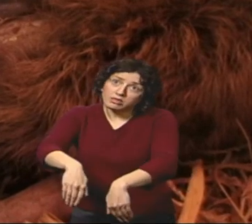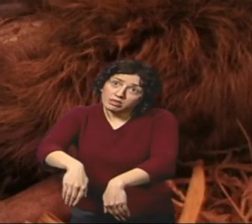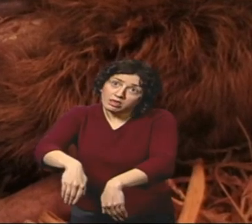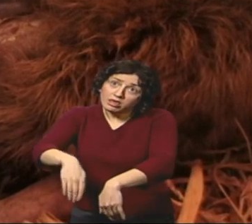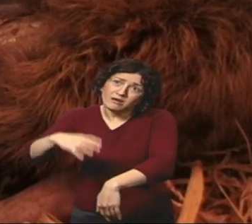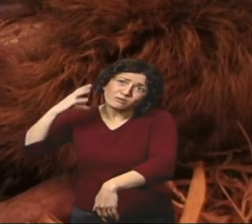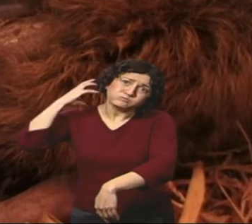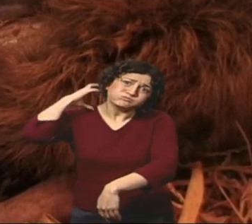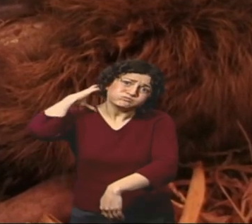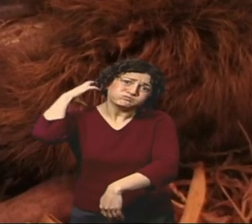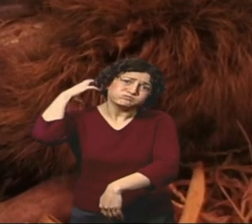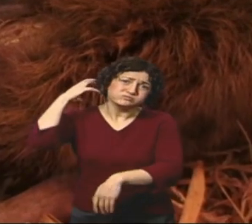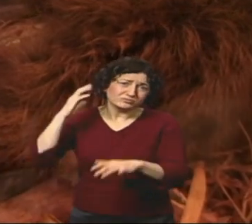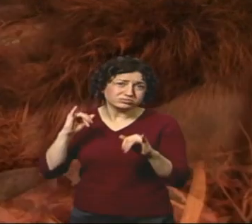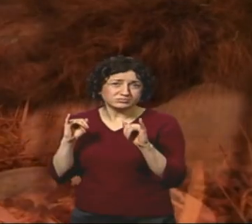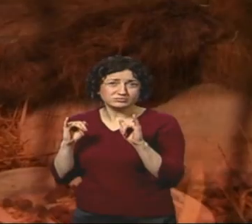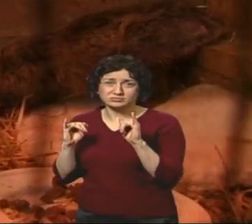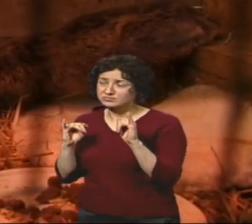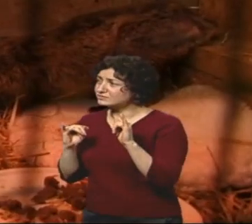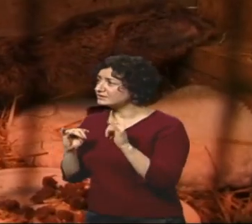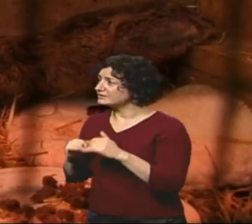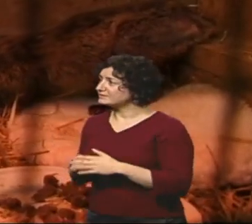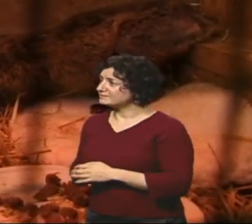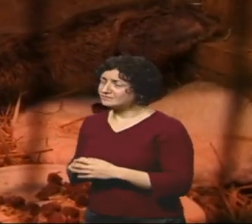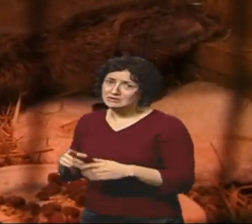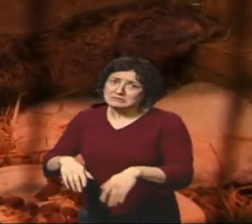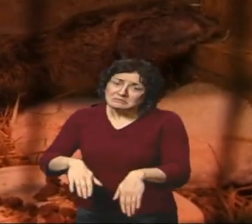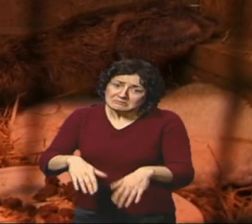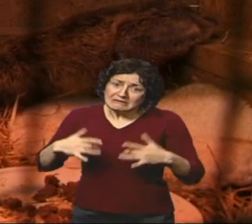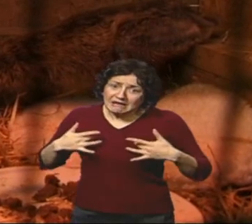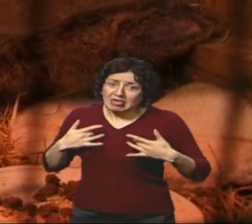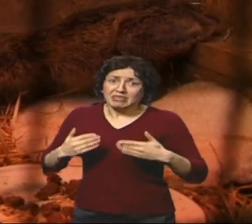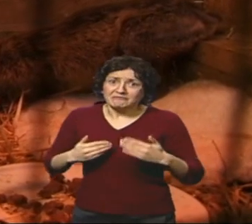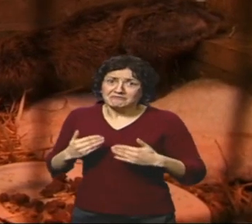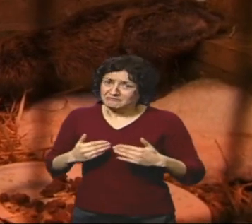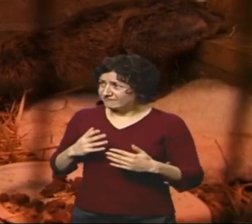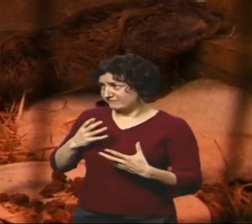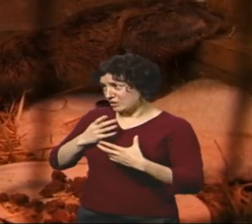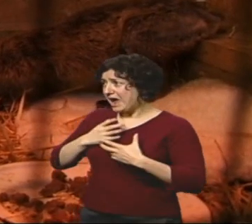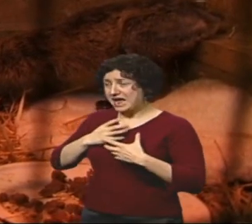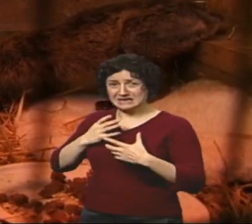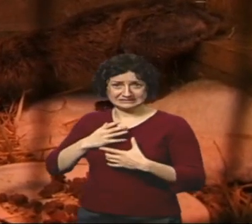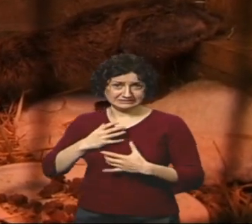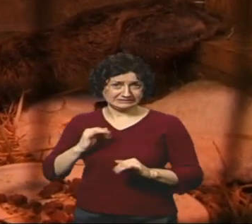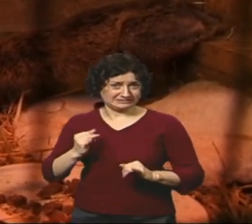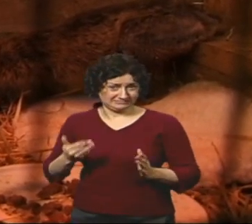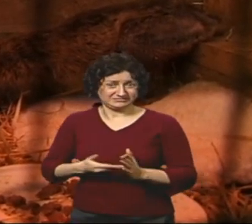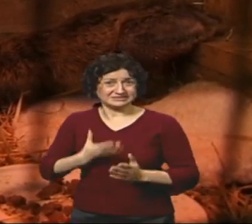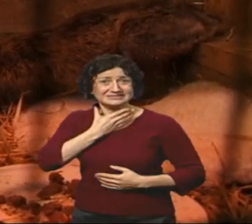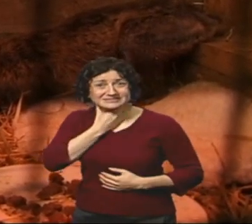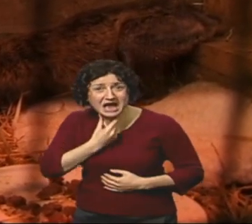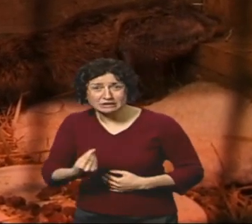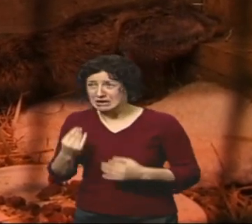all, and it was the size of a large tennis ball, which is hard to imagine. But she really is just fighting to hold